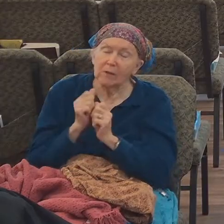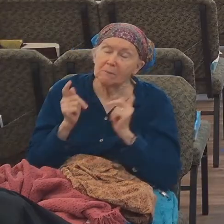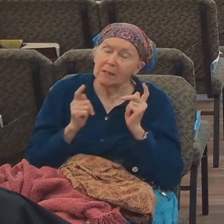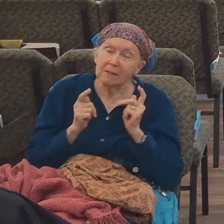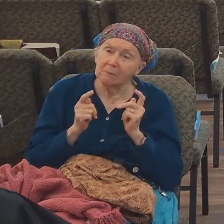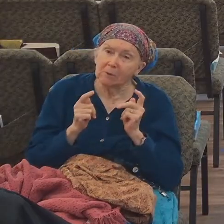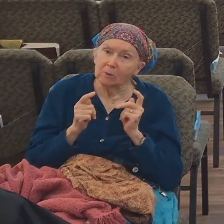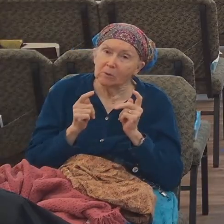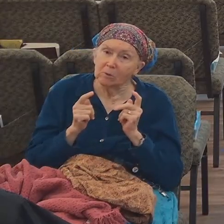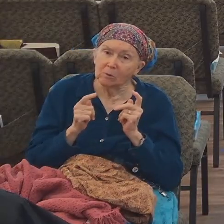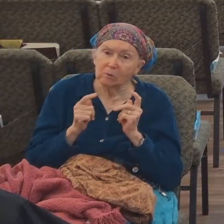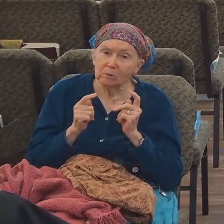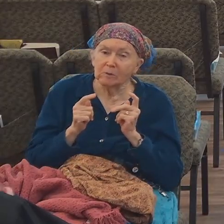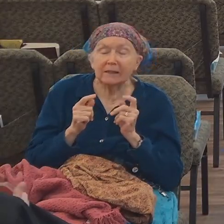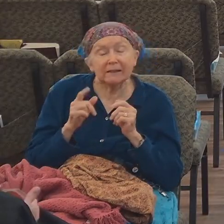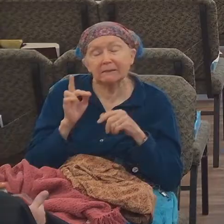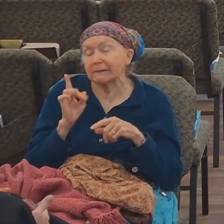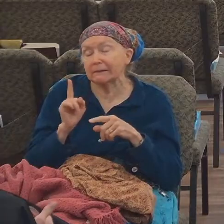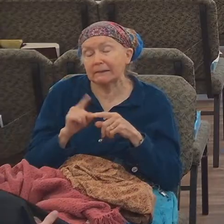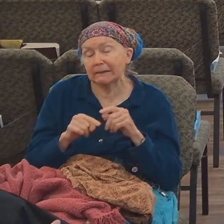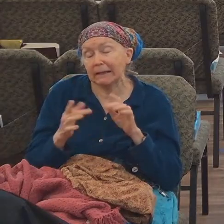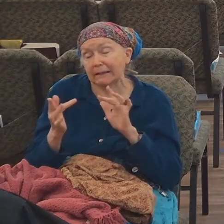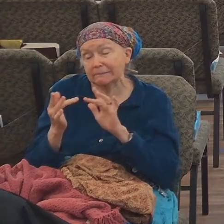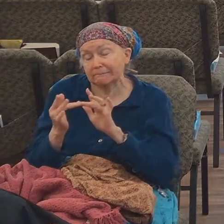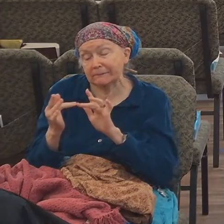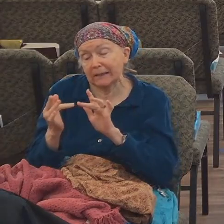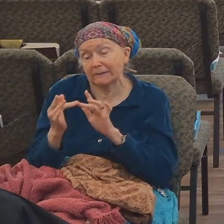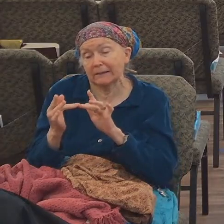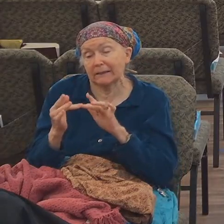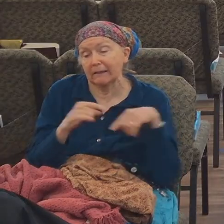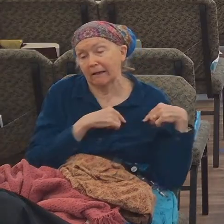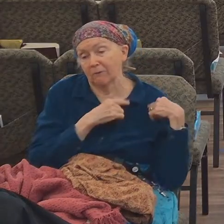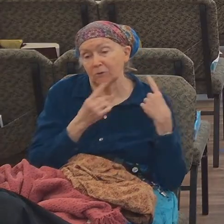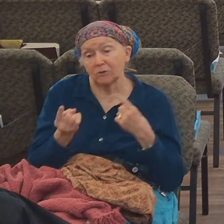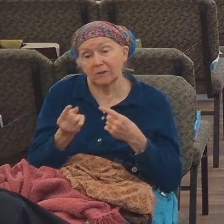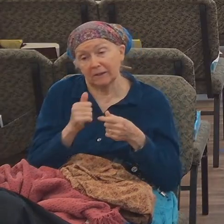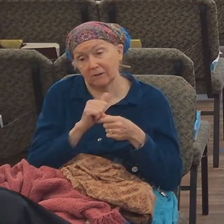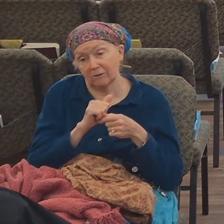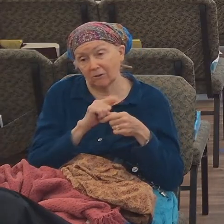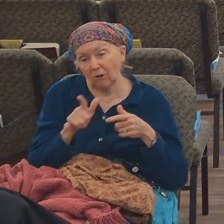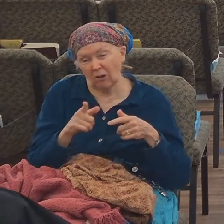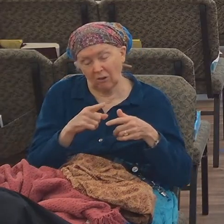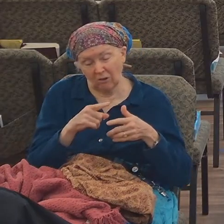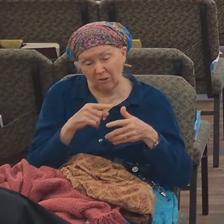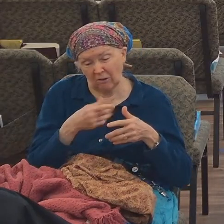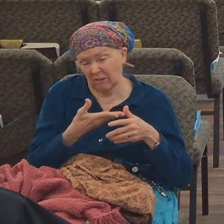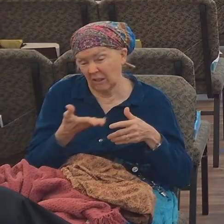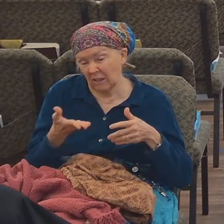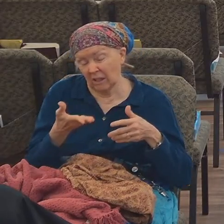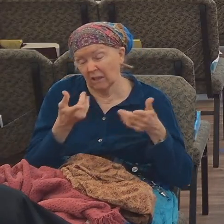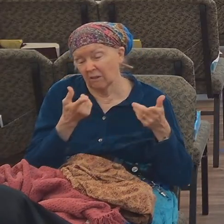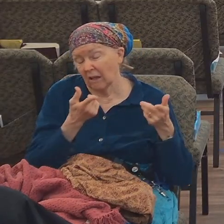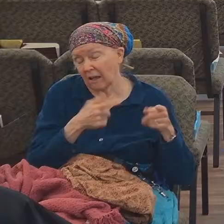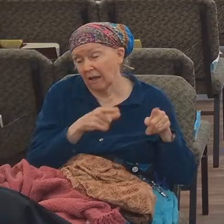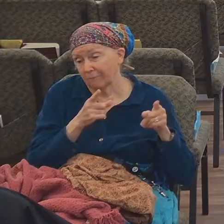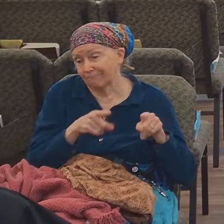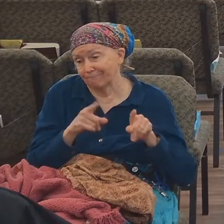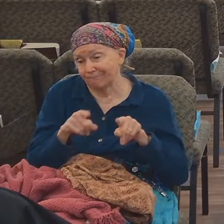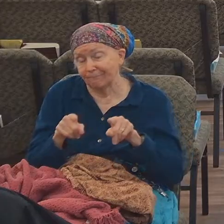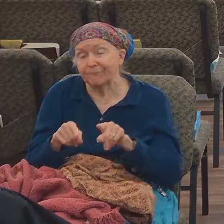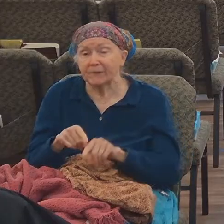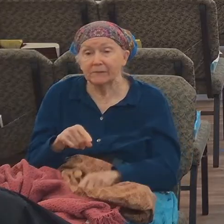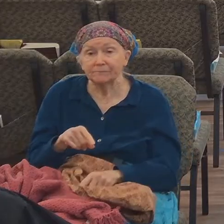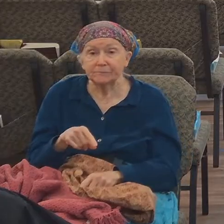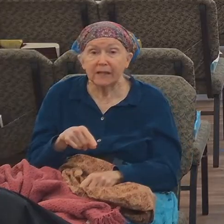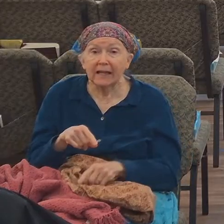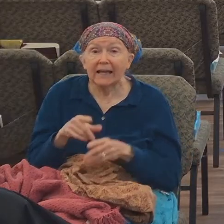of this happened. It's helpful, right? So, hey, just if there's any of that seeping in, like, let's just get that